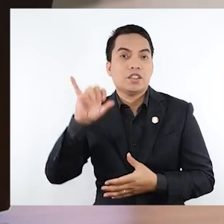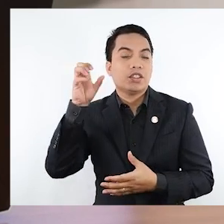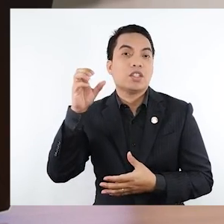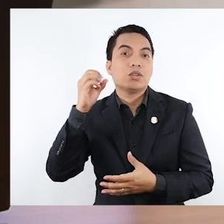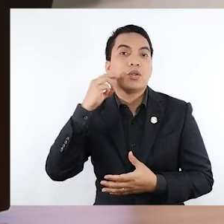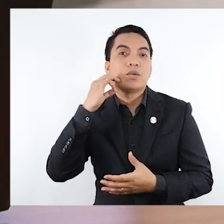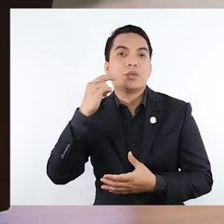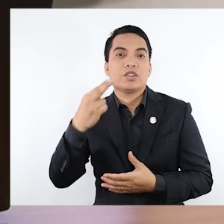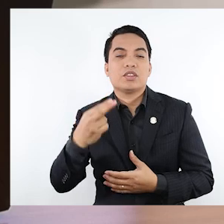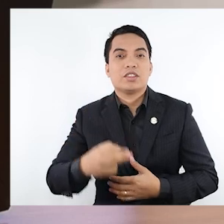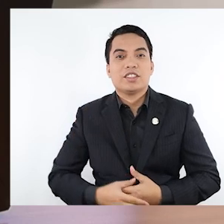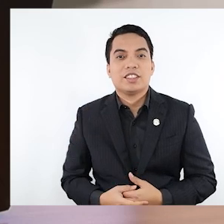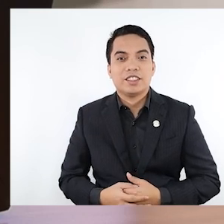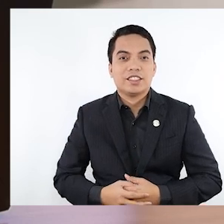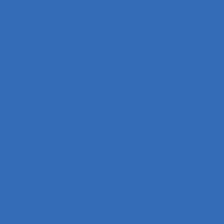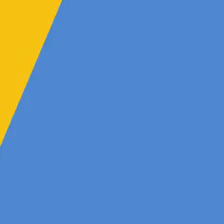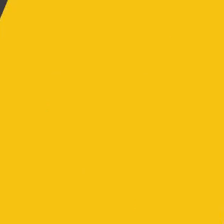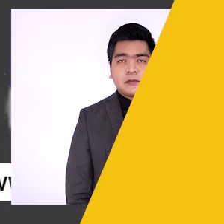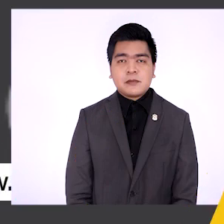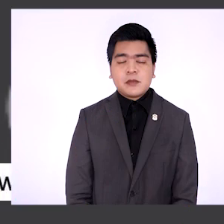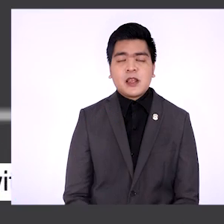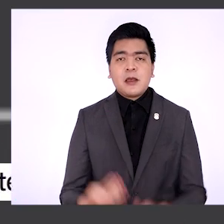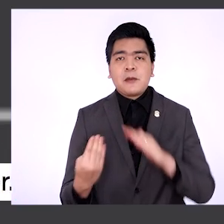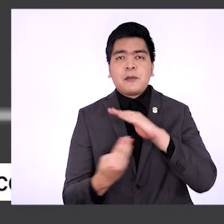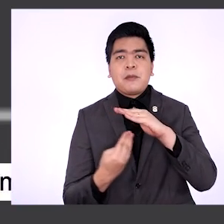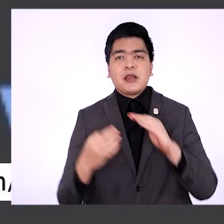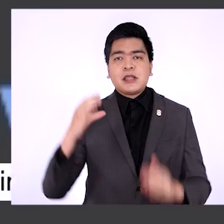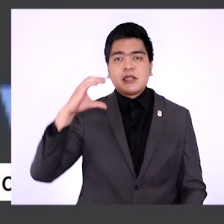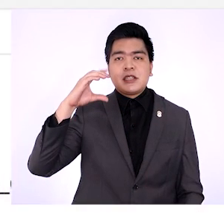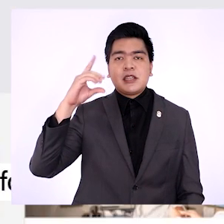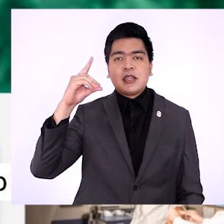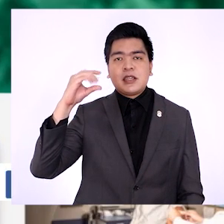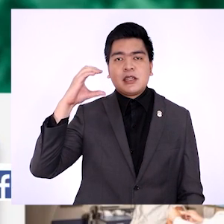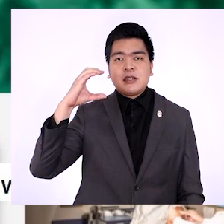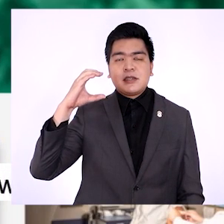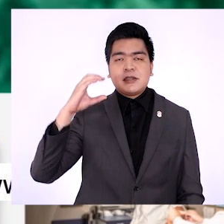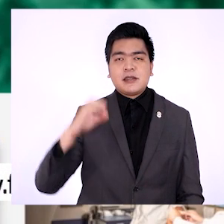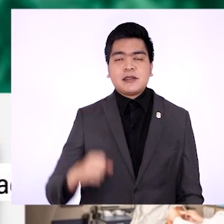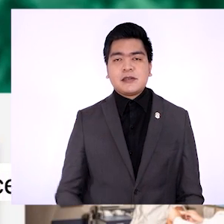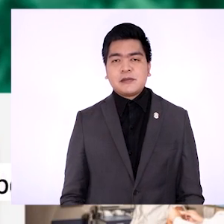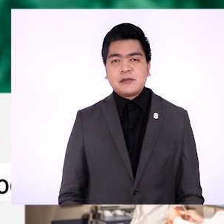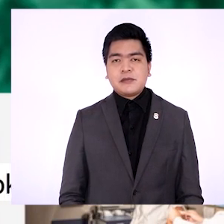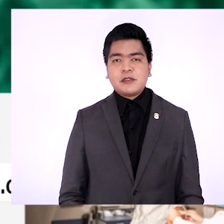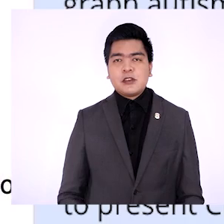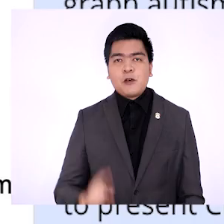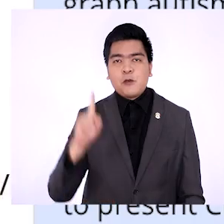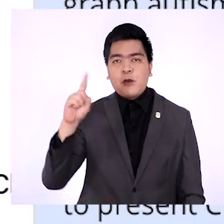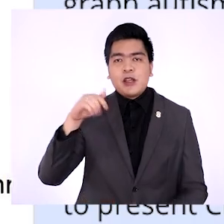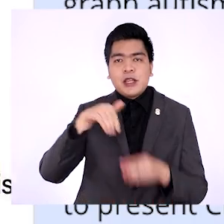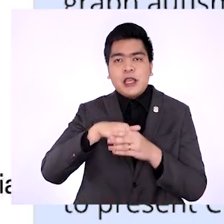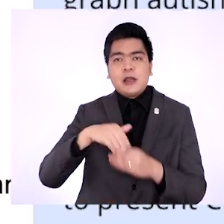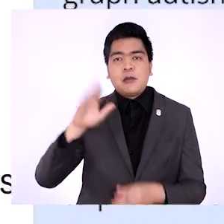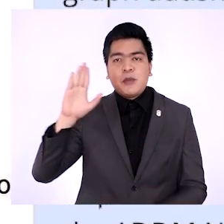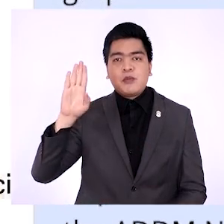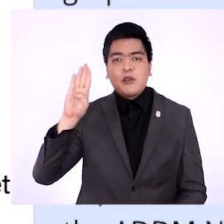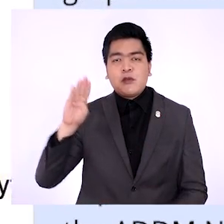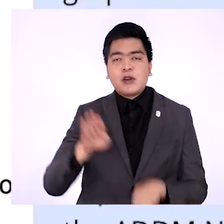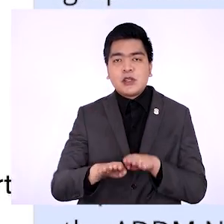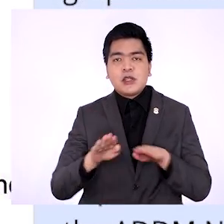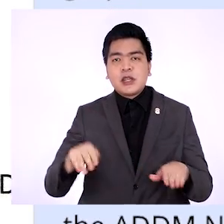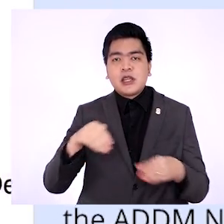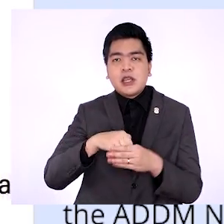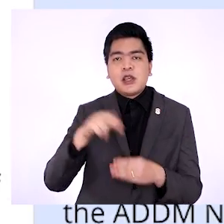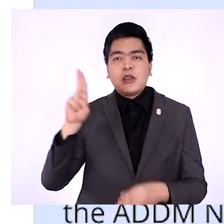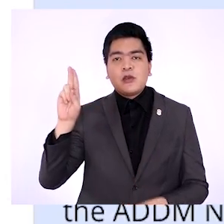Jamawas tells us more. According to the Centers for Disease Control and Prevention, 1 in 54 children in